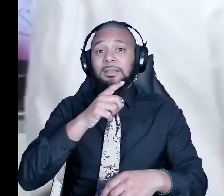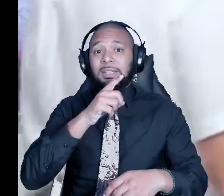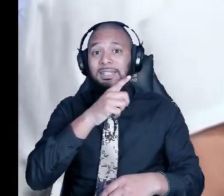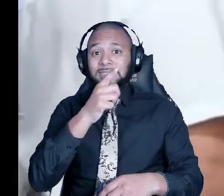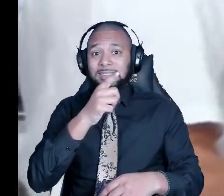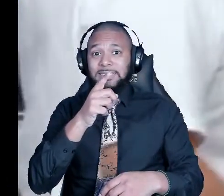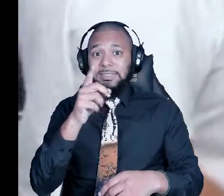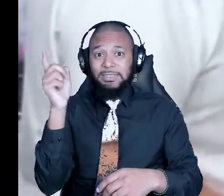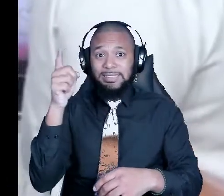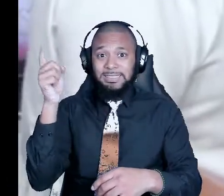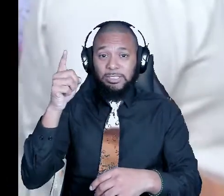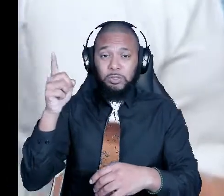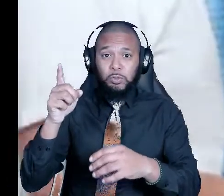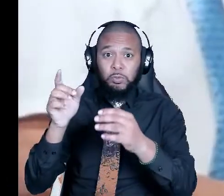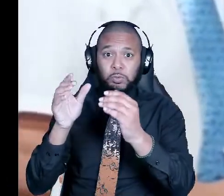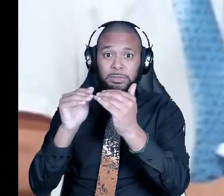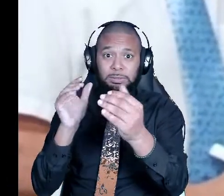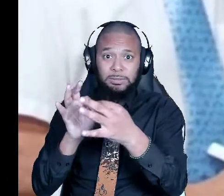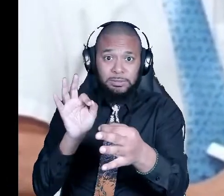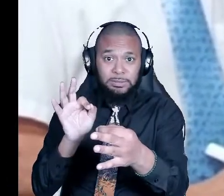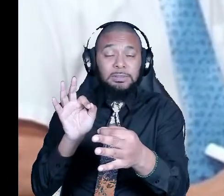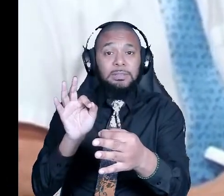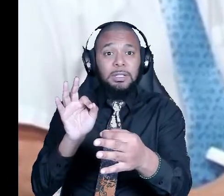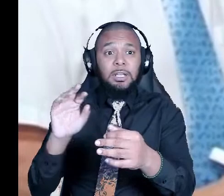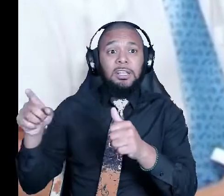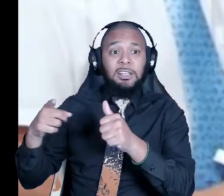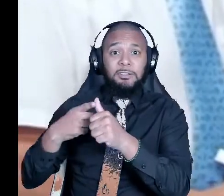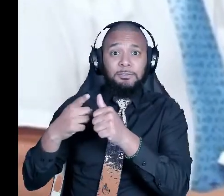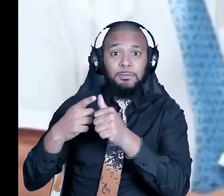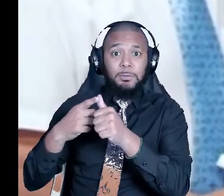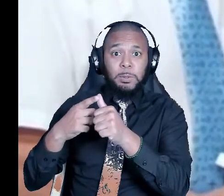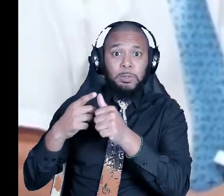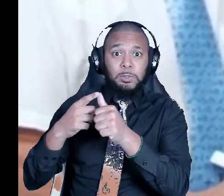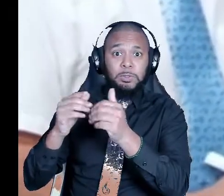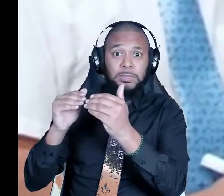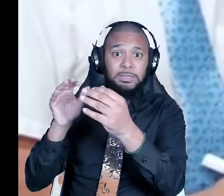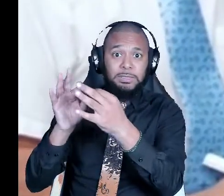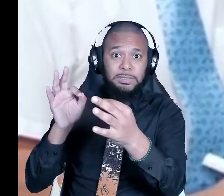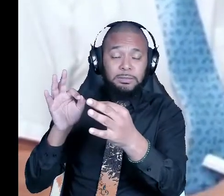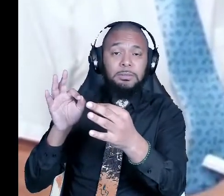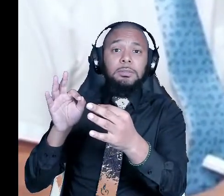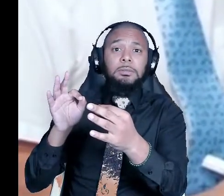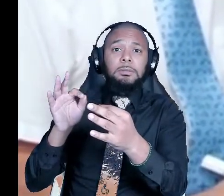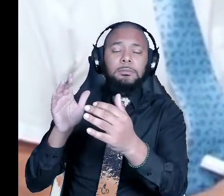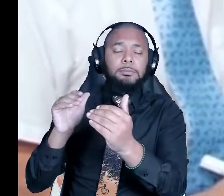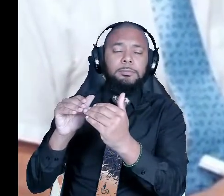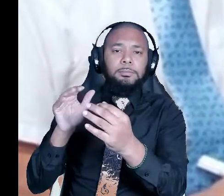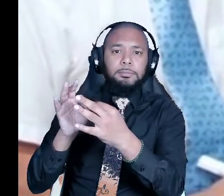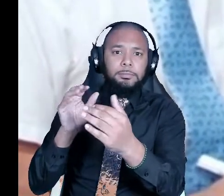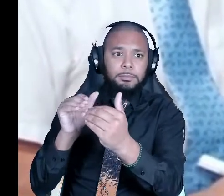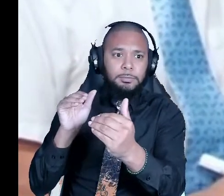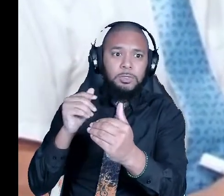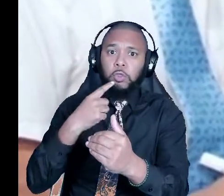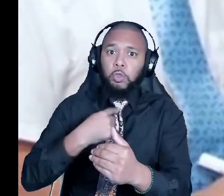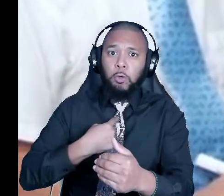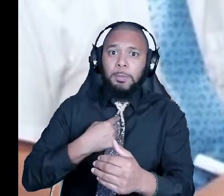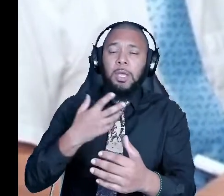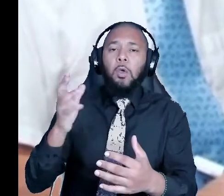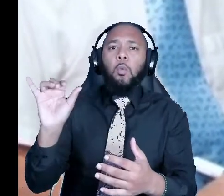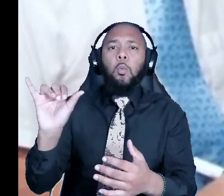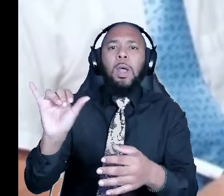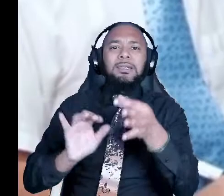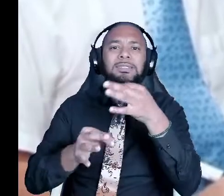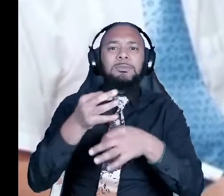equations, the first equation told me what y's substitute was. In other words, it